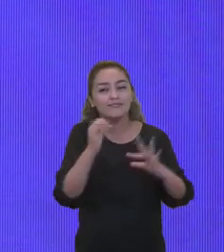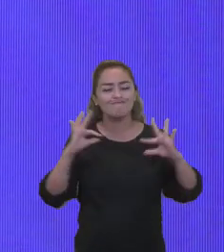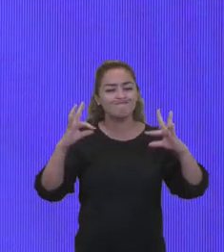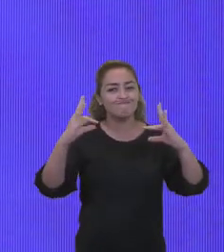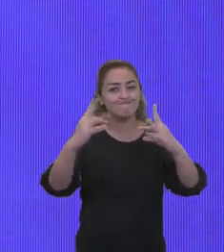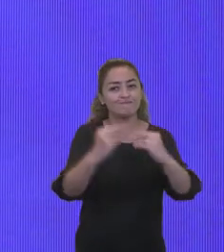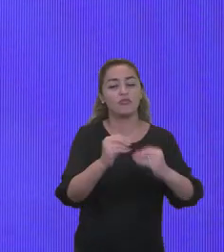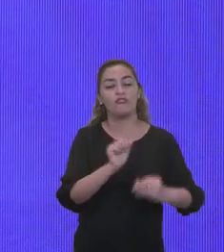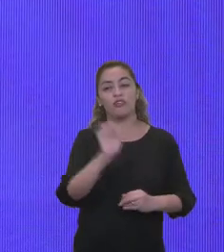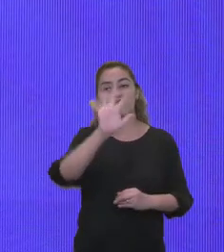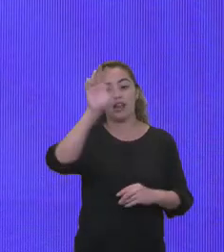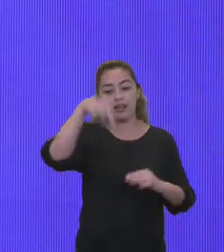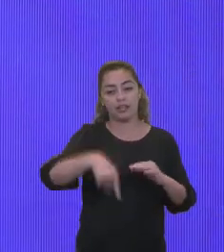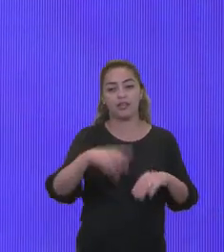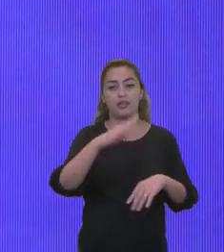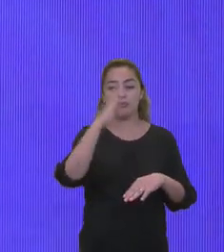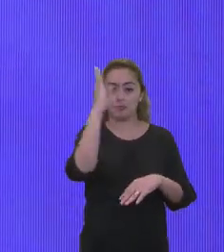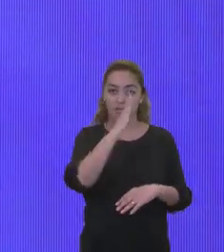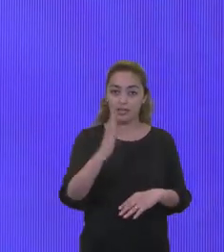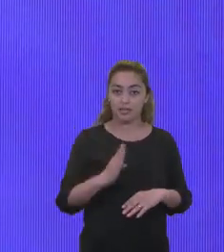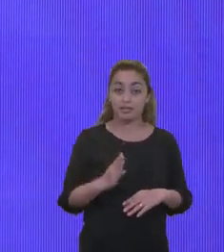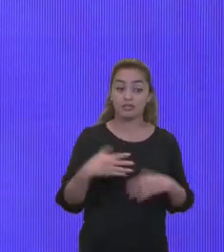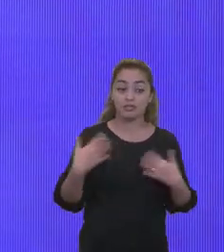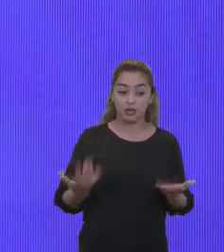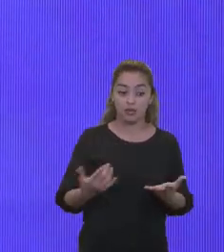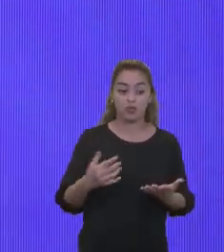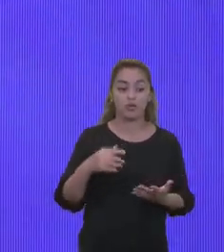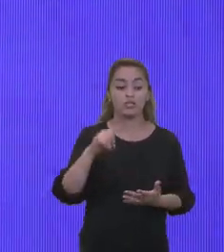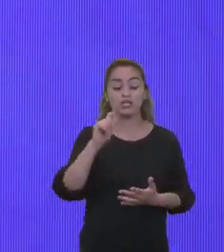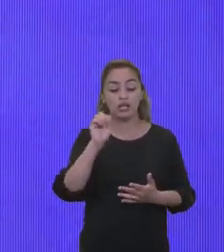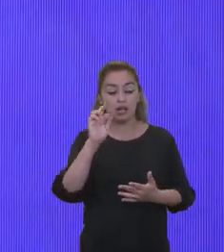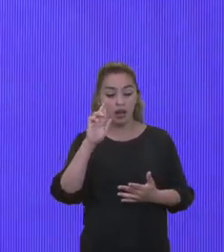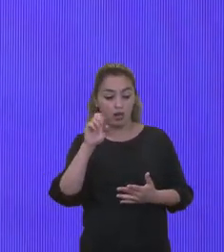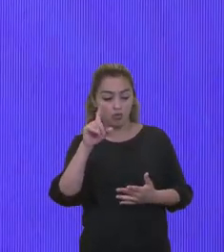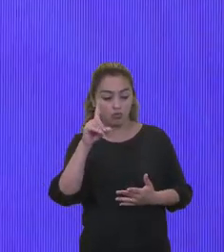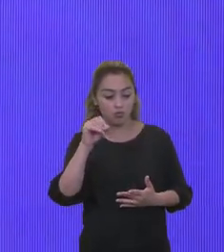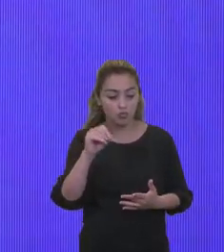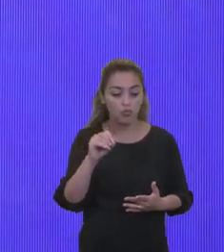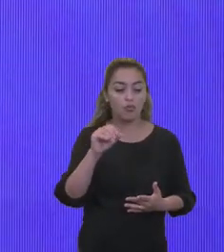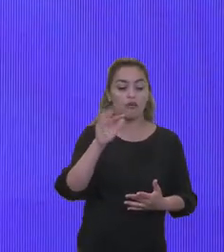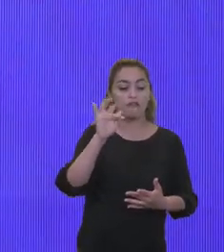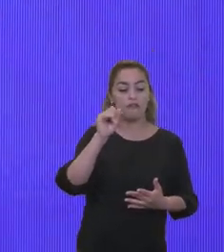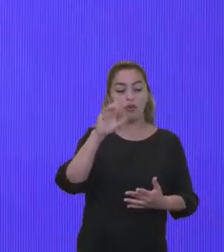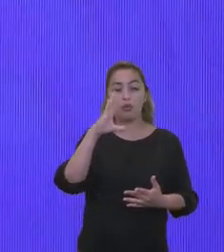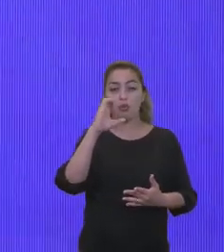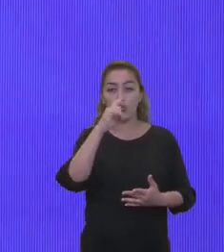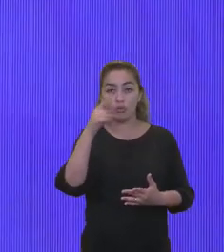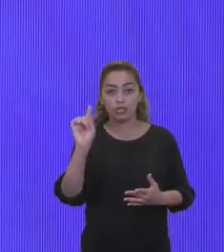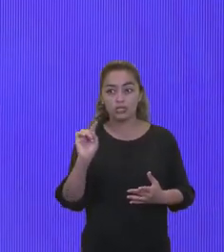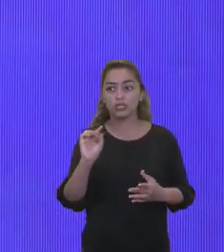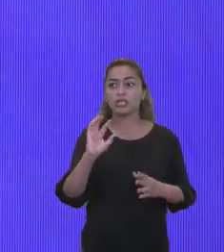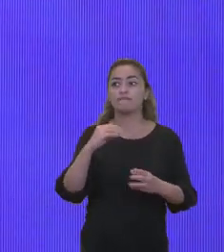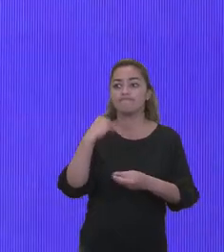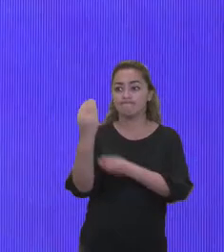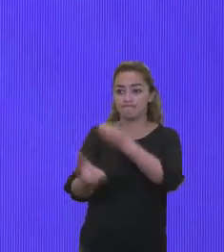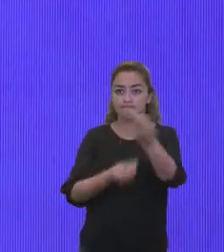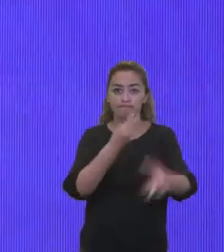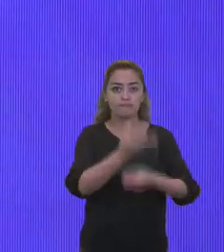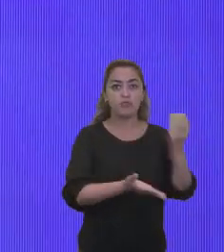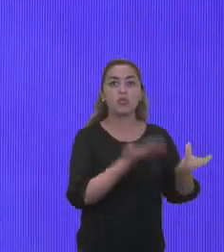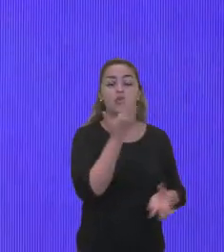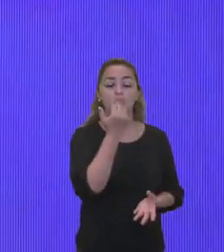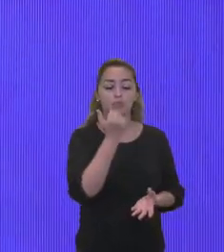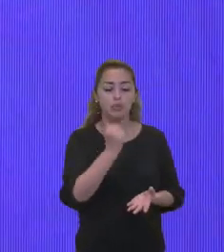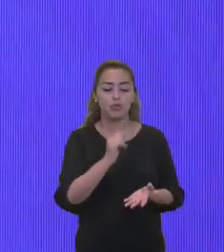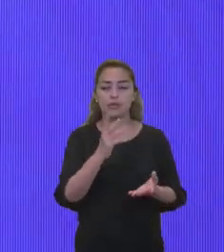slums there is in Brazil. So Gerando Falcões grew. In the pandemics alone, we fed more than 5 million